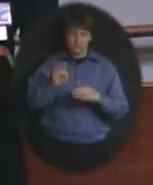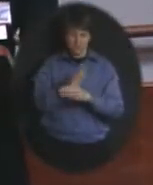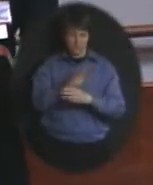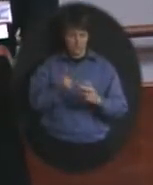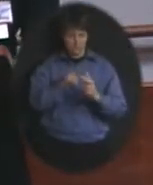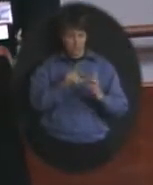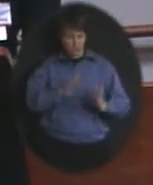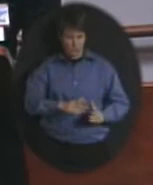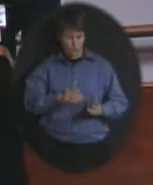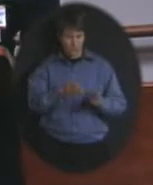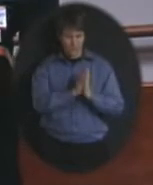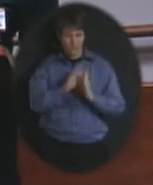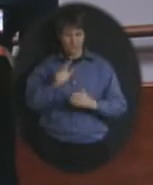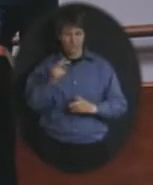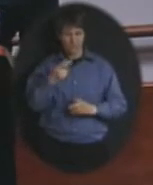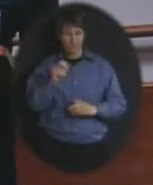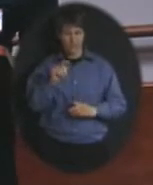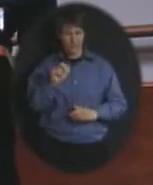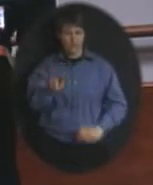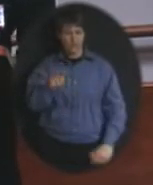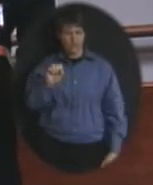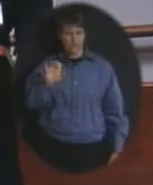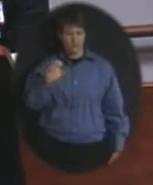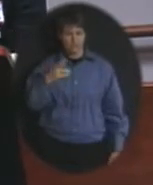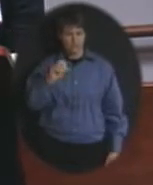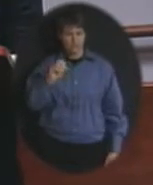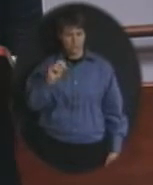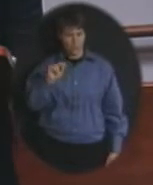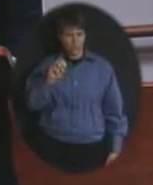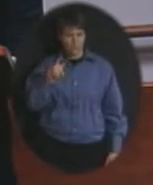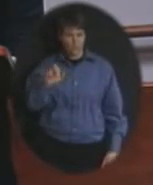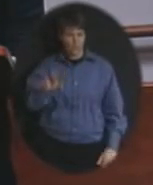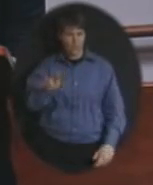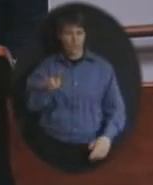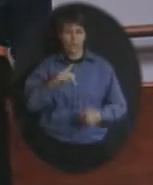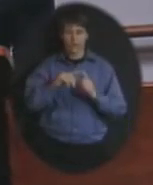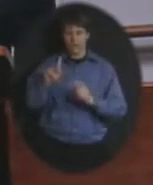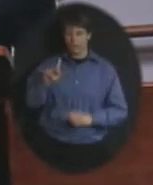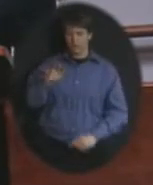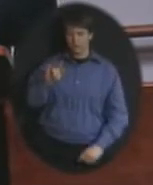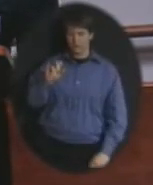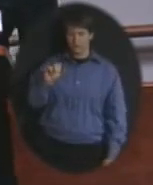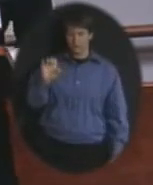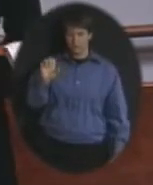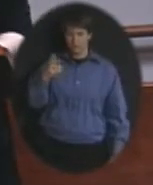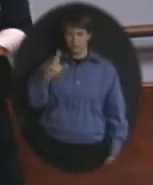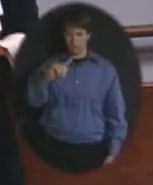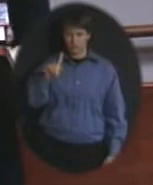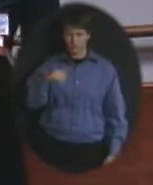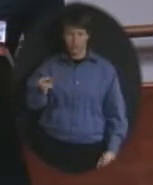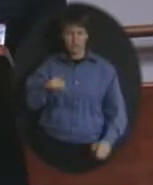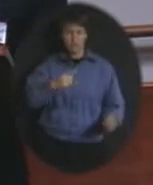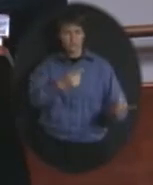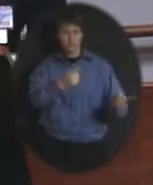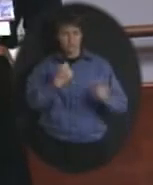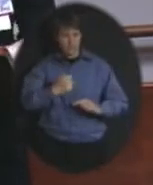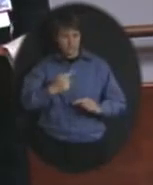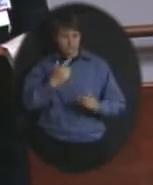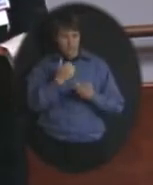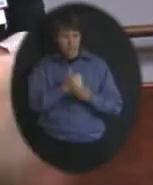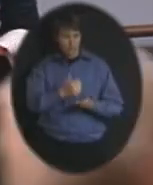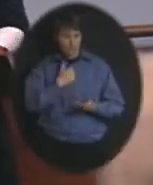I'd like to ask Heather Schoonover from Community Development and Kristen Schultz from the Olathe Public Schools Foundation Board to come forward to help with this